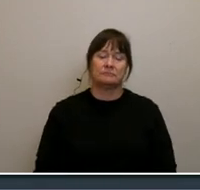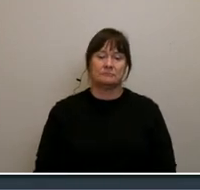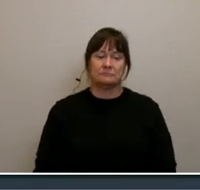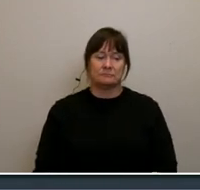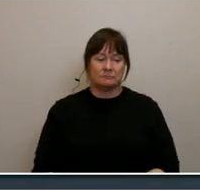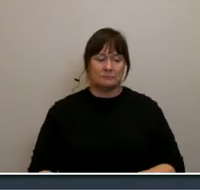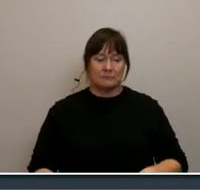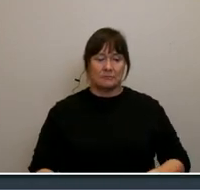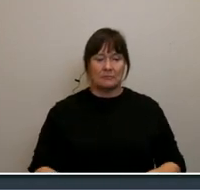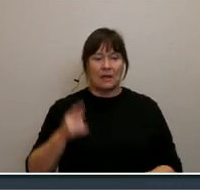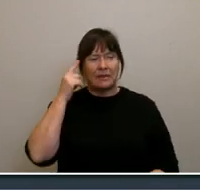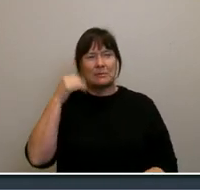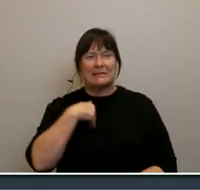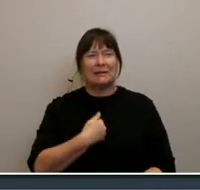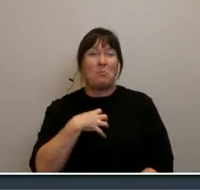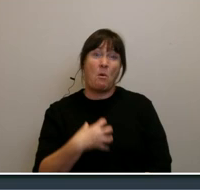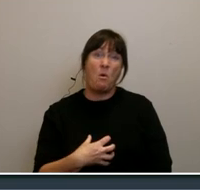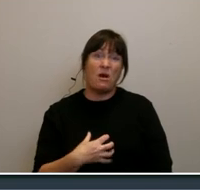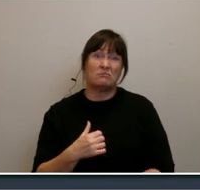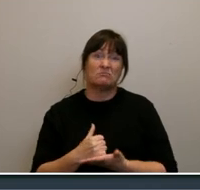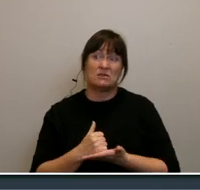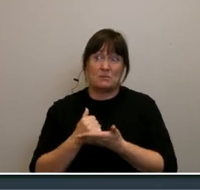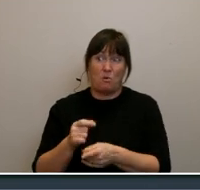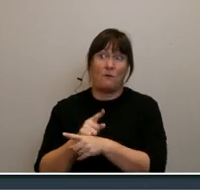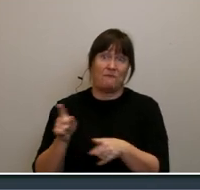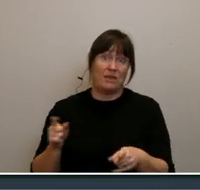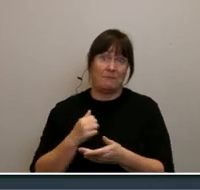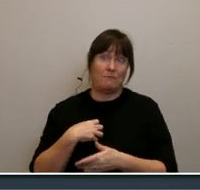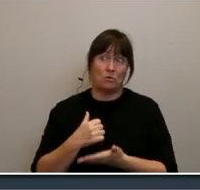you. I think we just need more support for them.